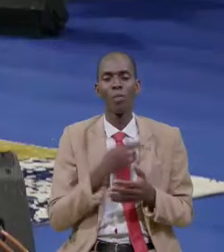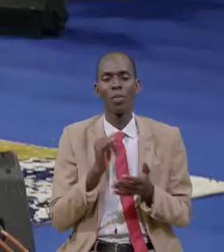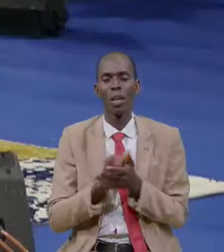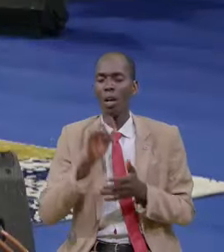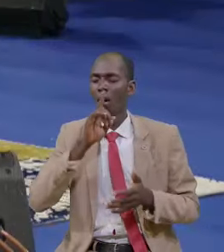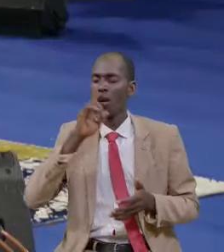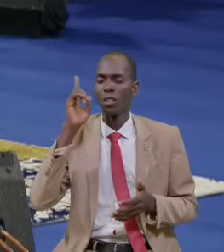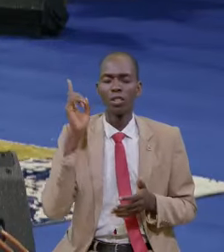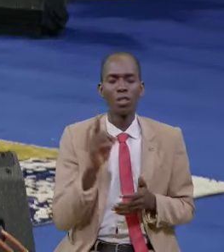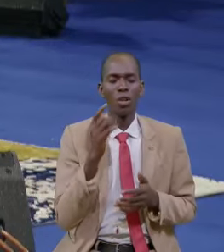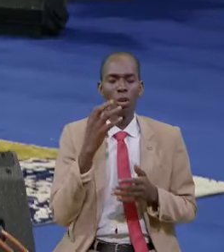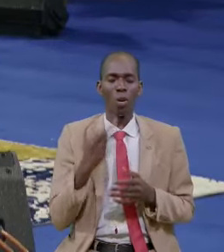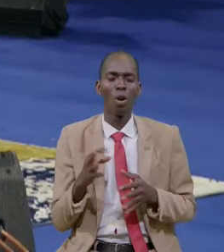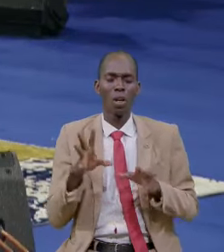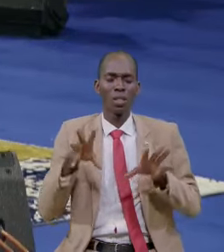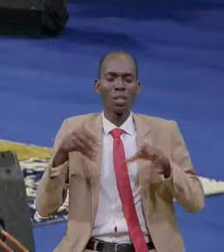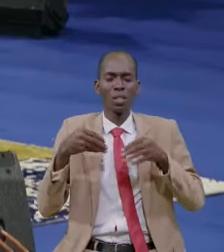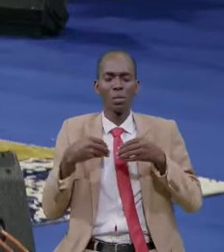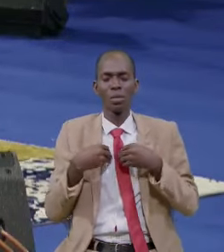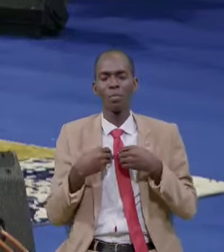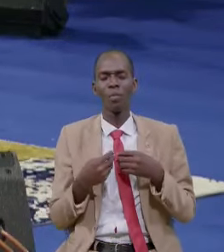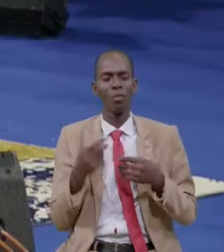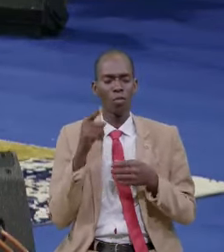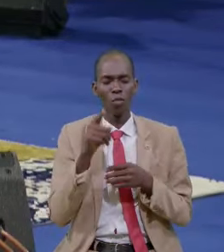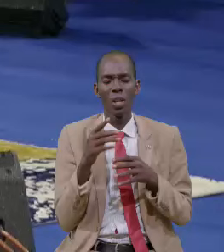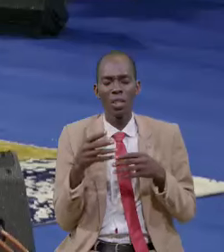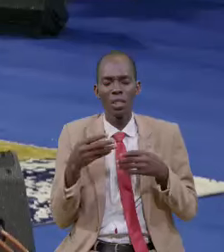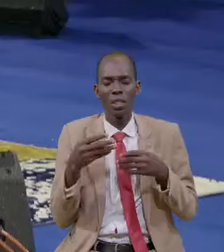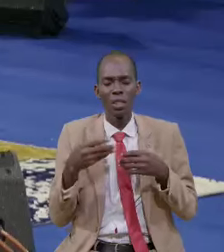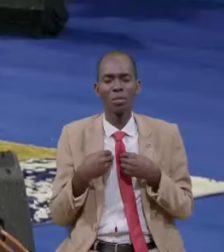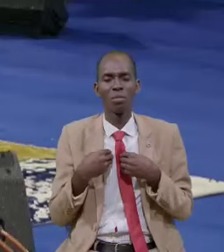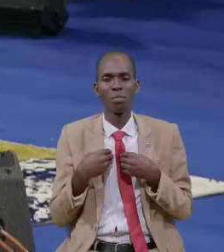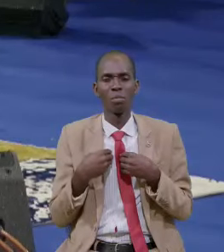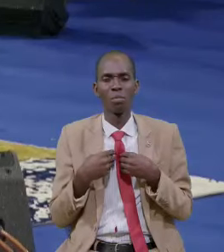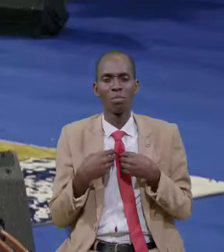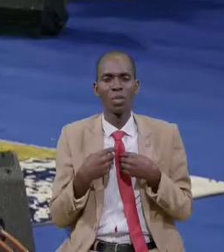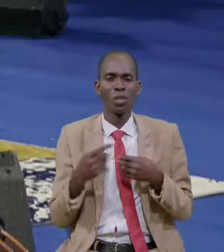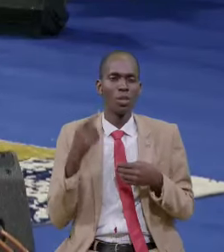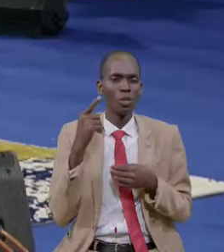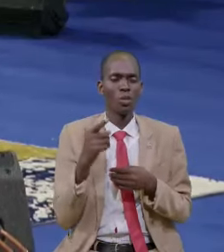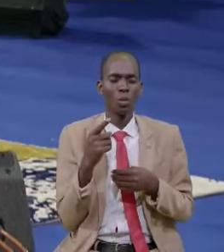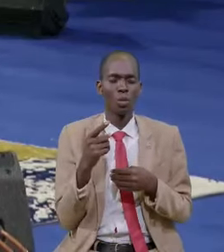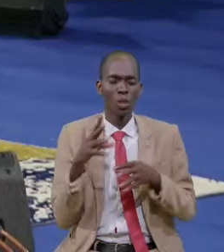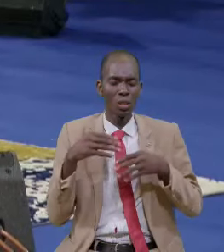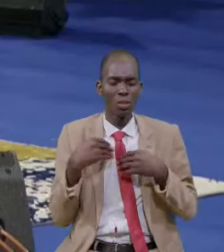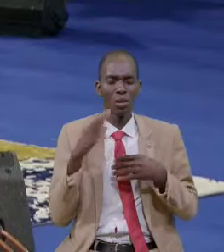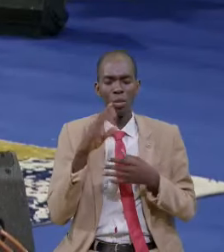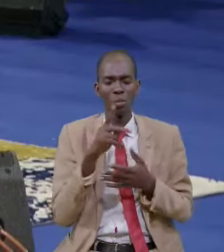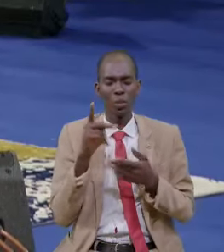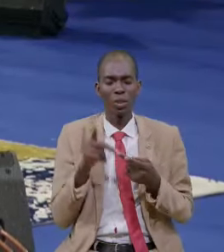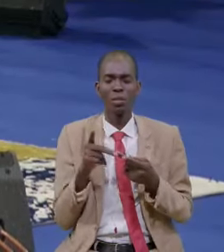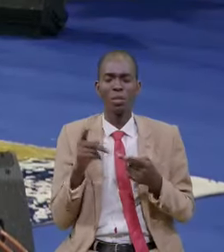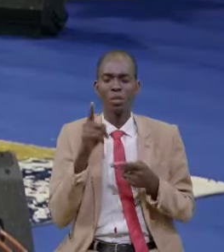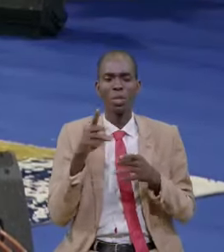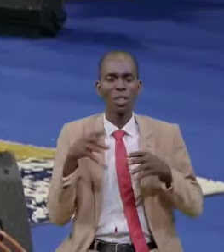acceptance. He accepts your plea. He accepts your person. He accepts your